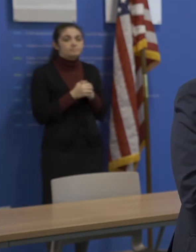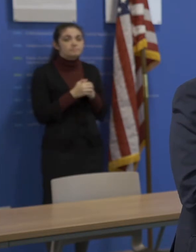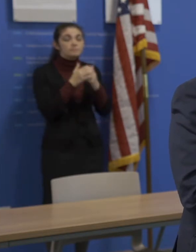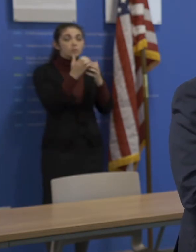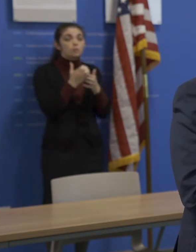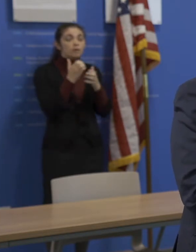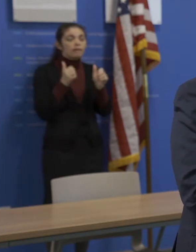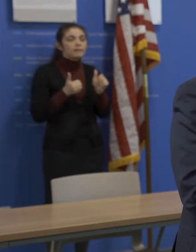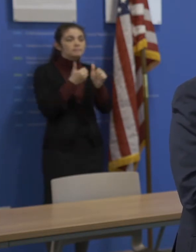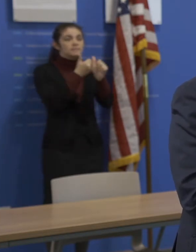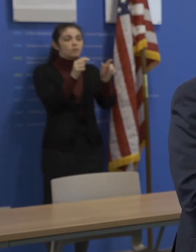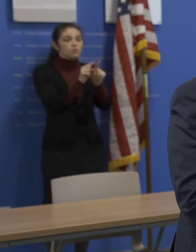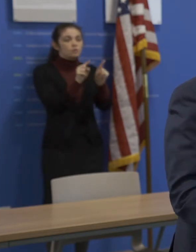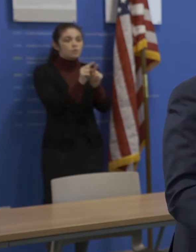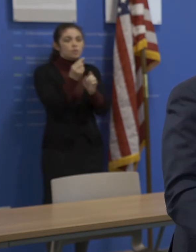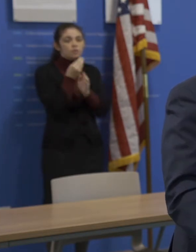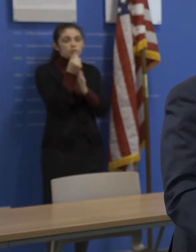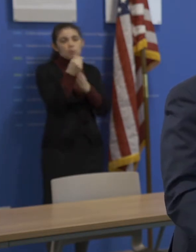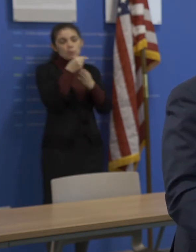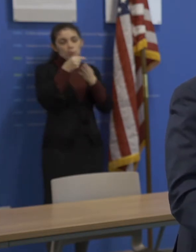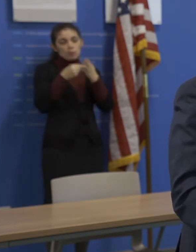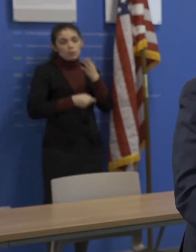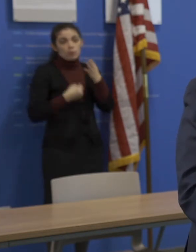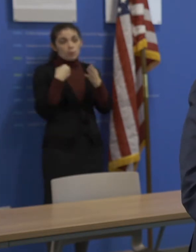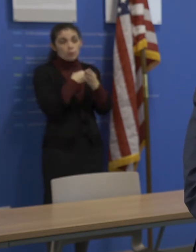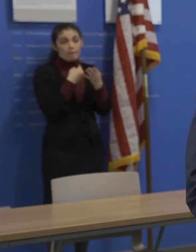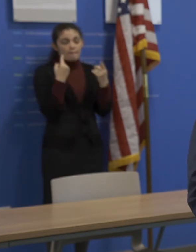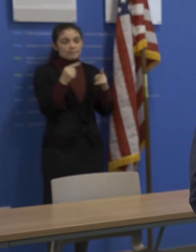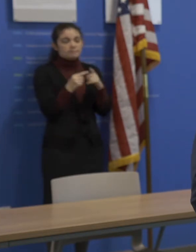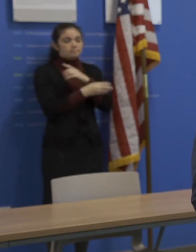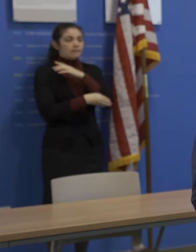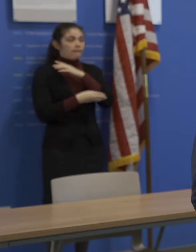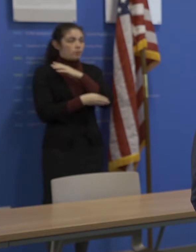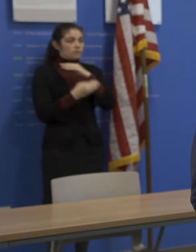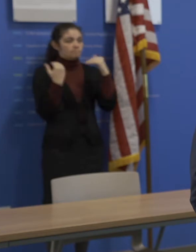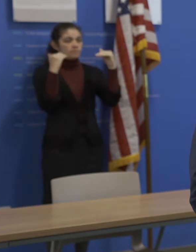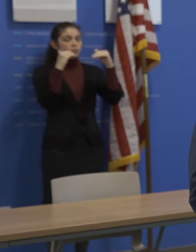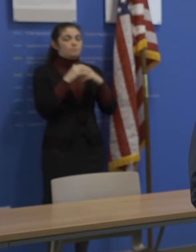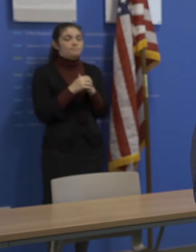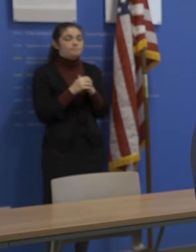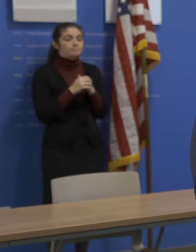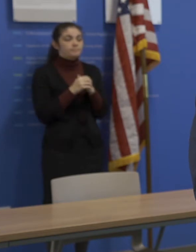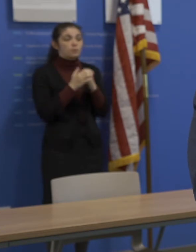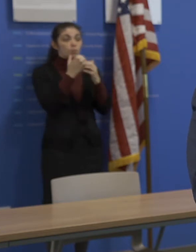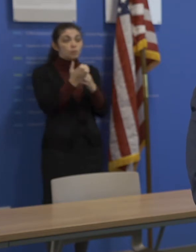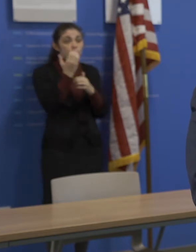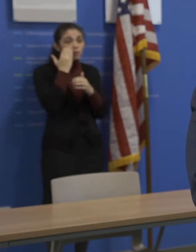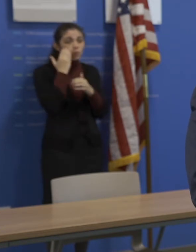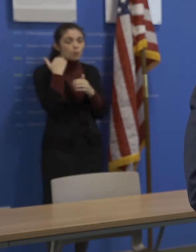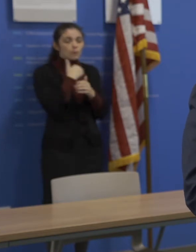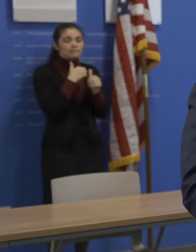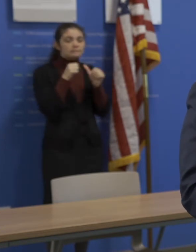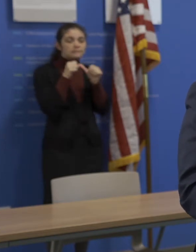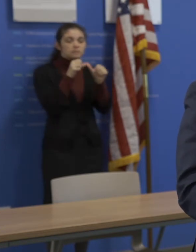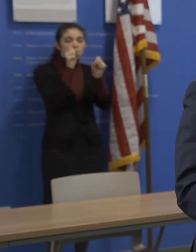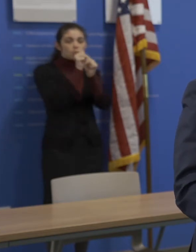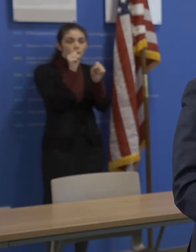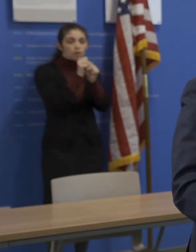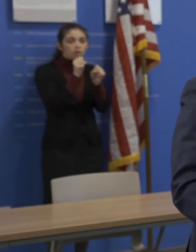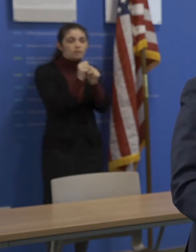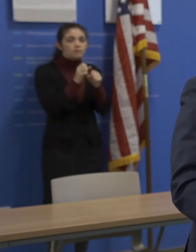to give you an update today on just a few of the things that we're doing at the county. And I want you to know that we continue to work